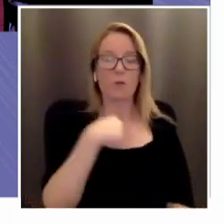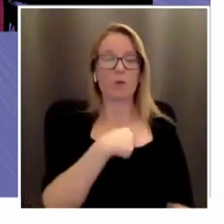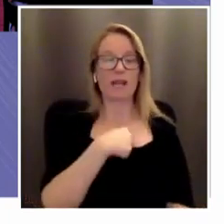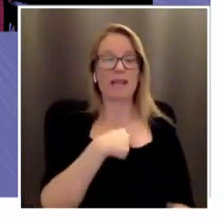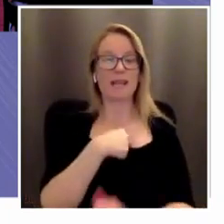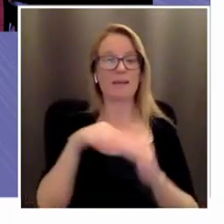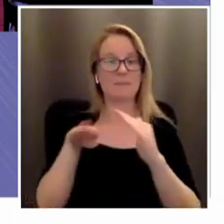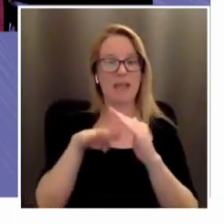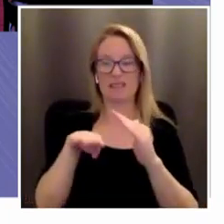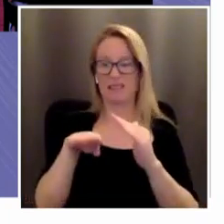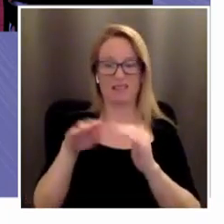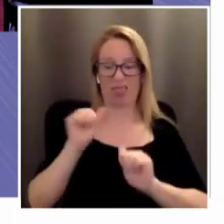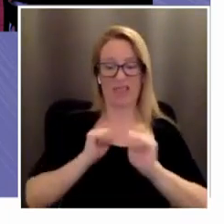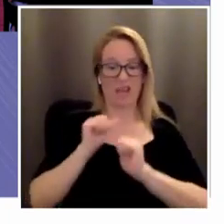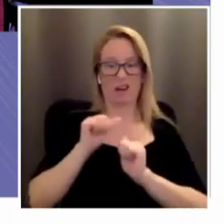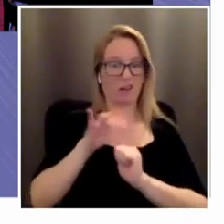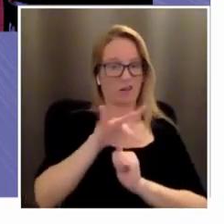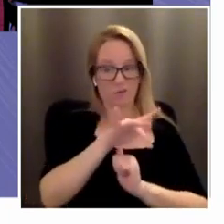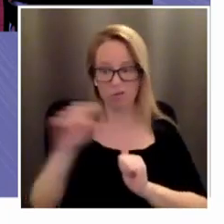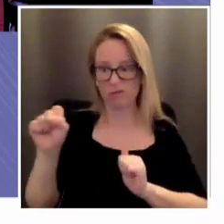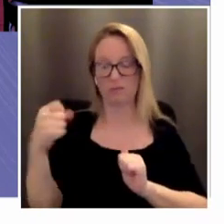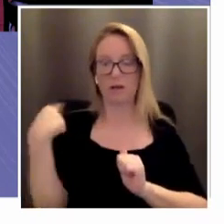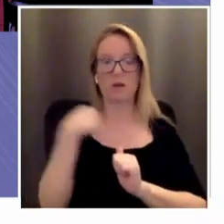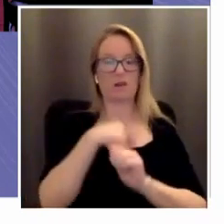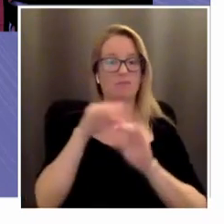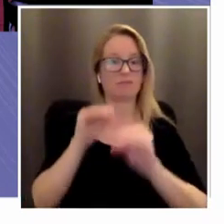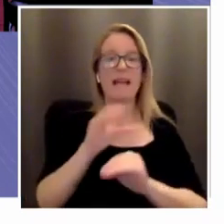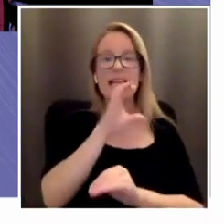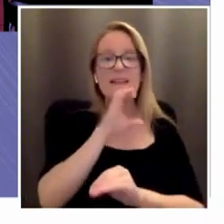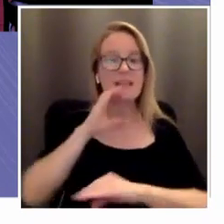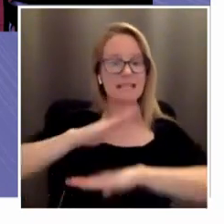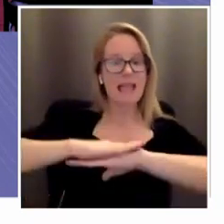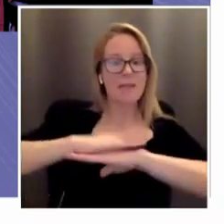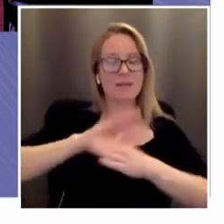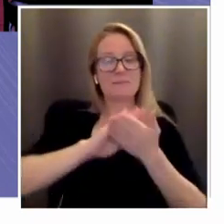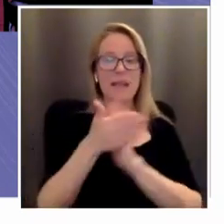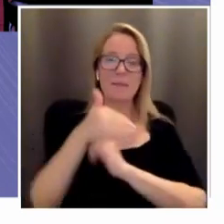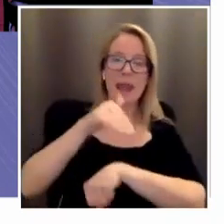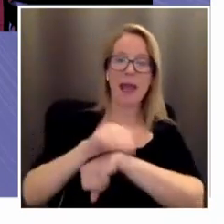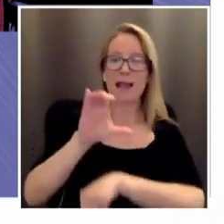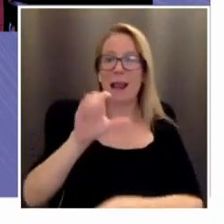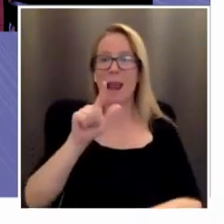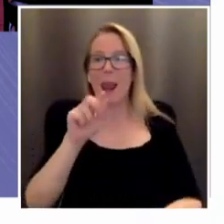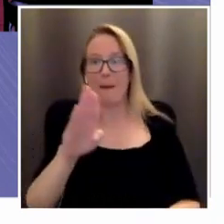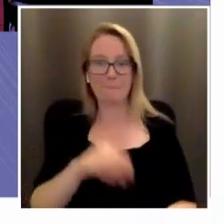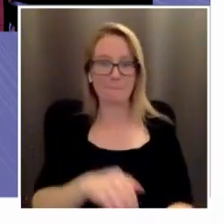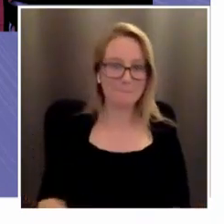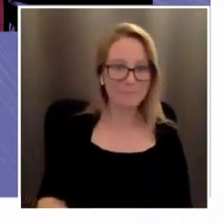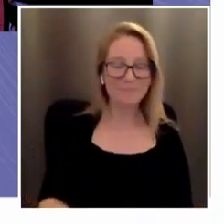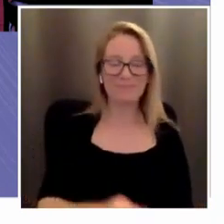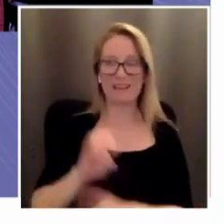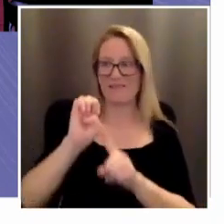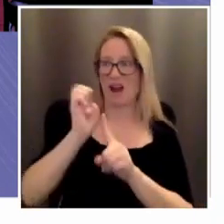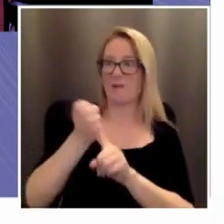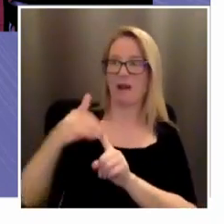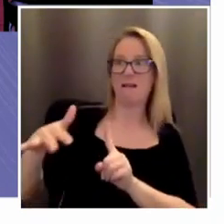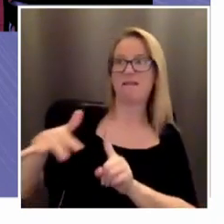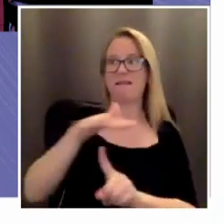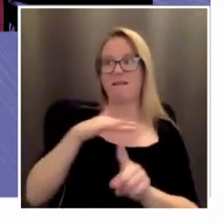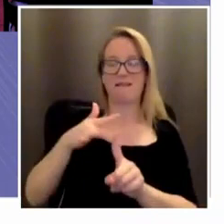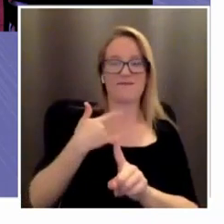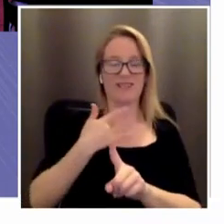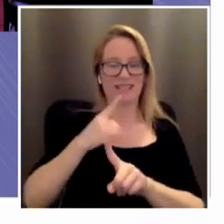the theater and put in cafe tables and turned it into a nightclub. So environmentally, it just felt